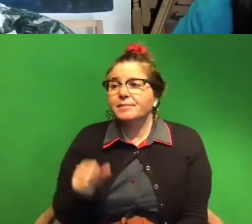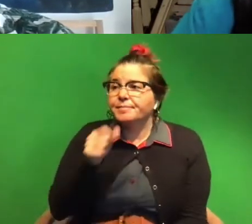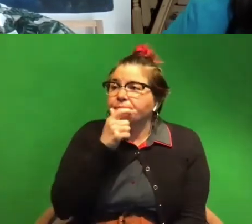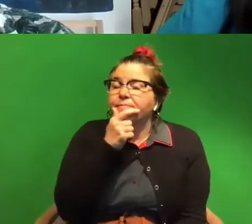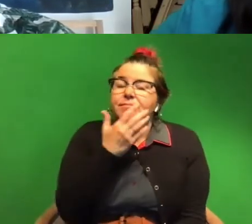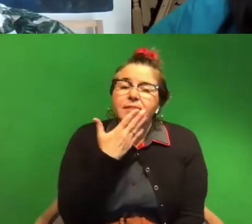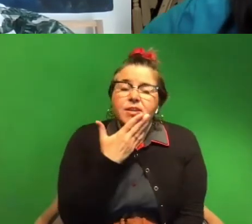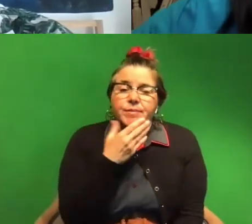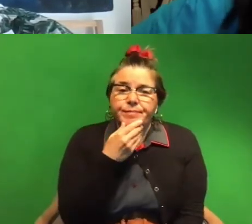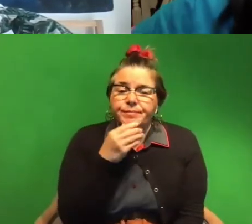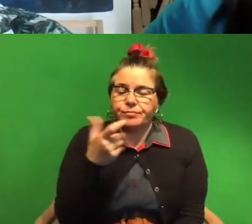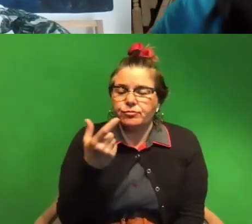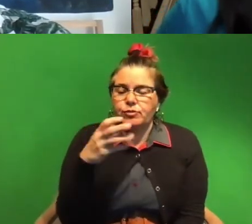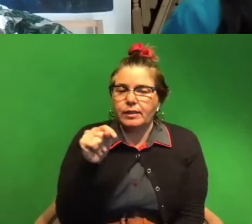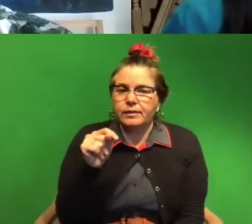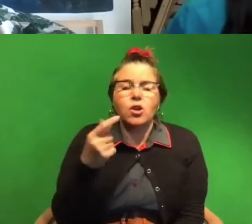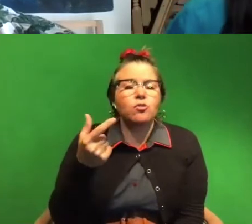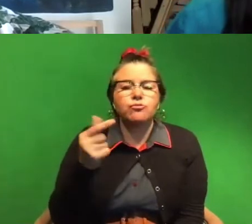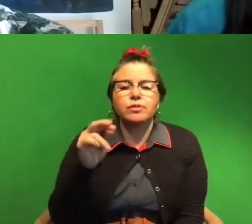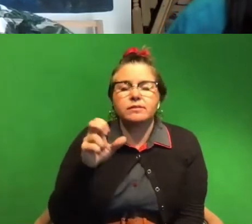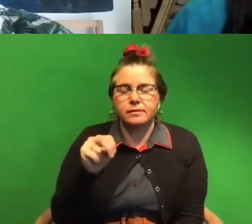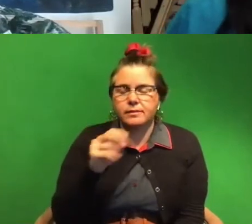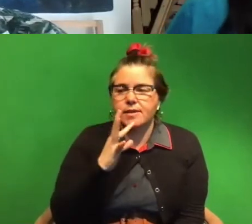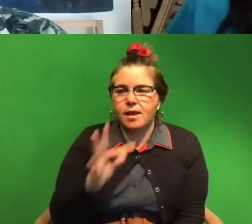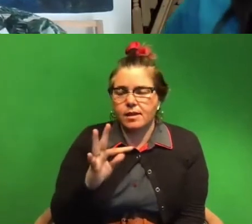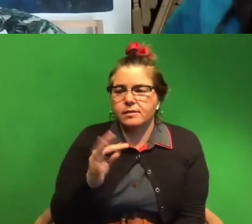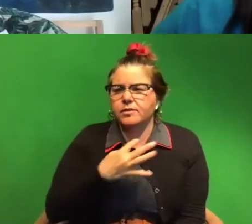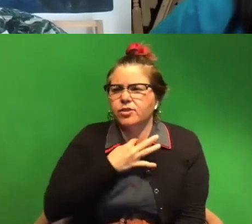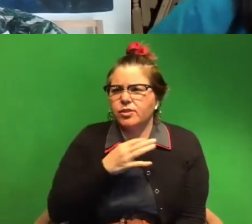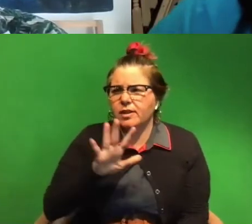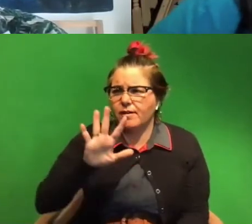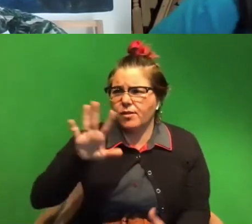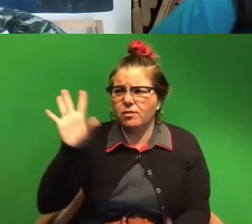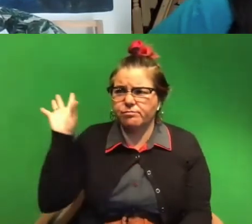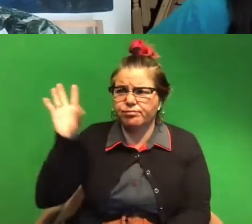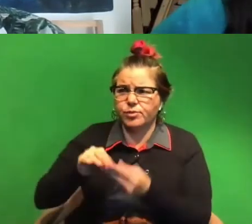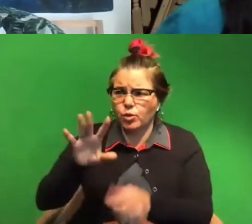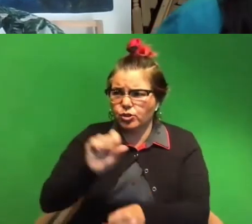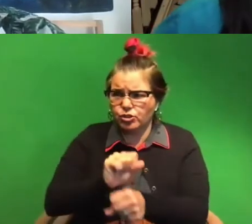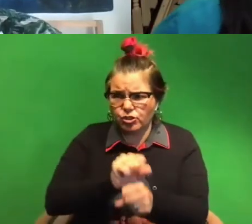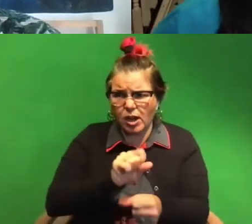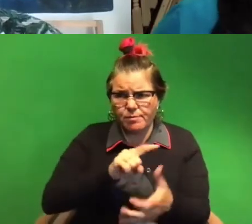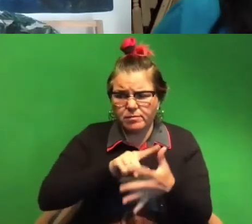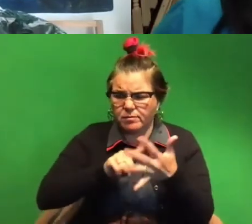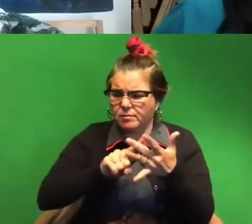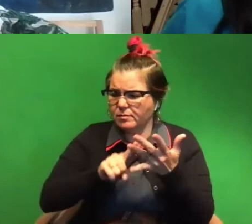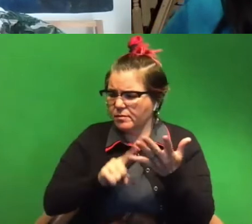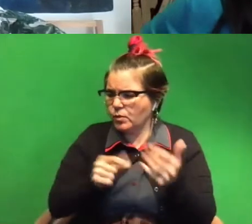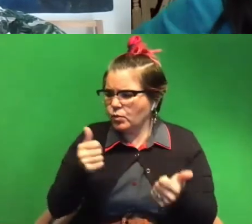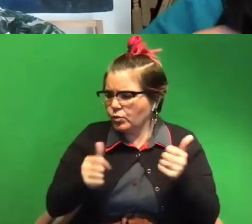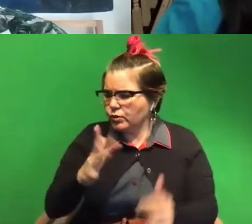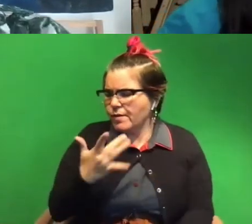you. Grant, or Grayson, age 9, would like to know, of all of your previous jobs, you said you had a bunch of different jobs, which one was your